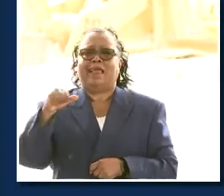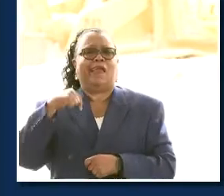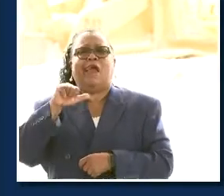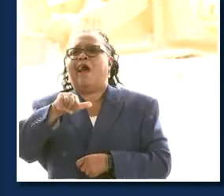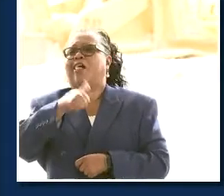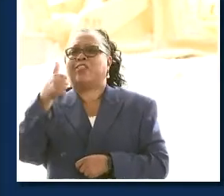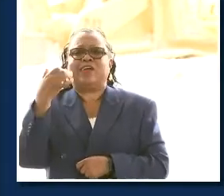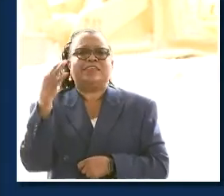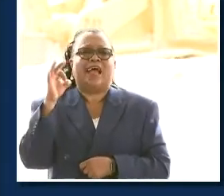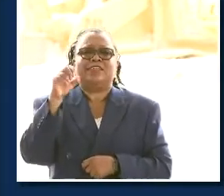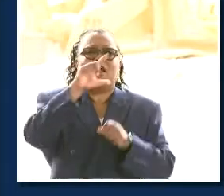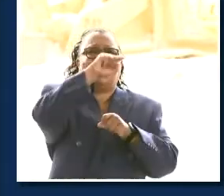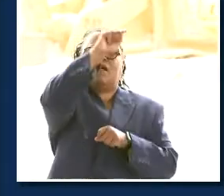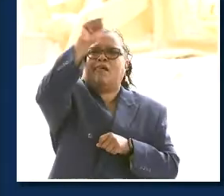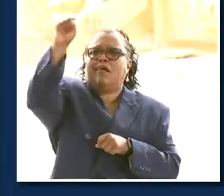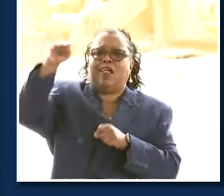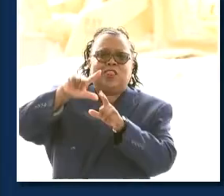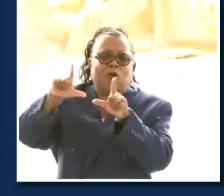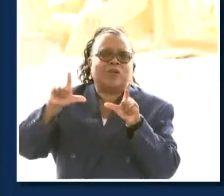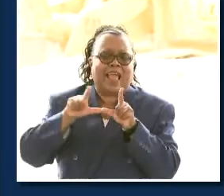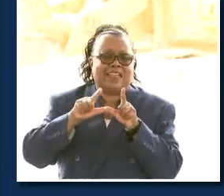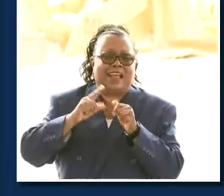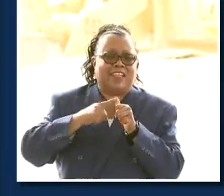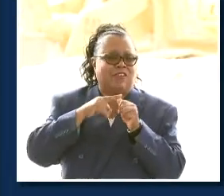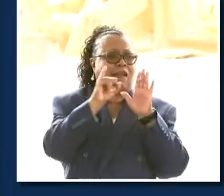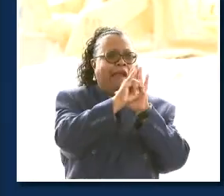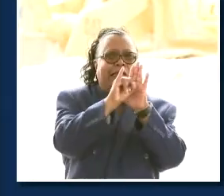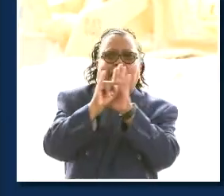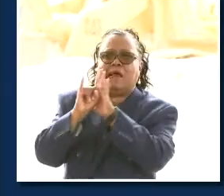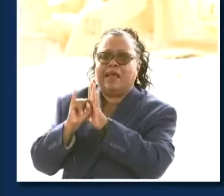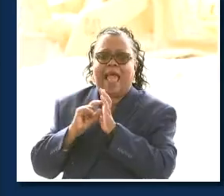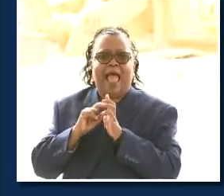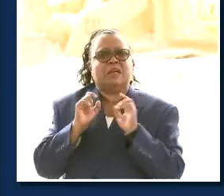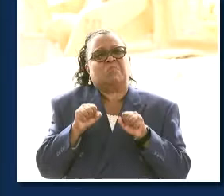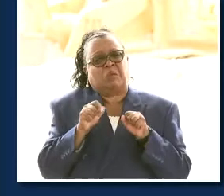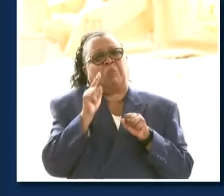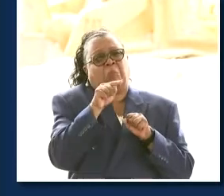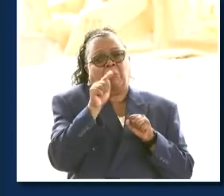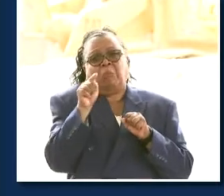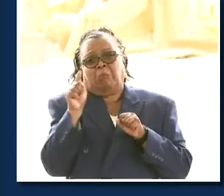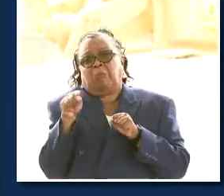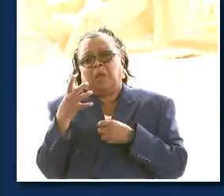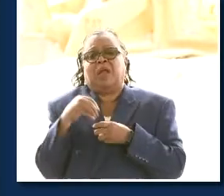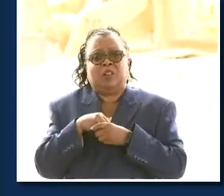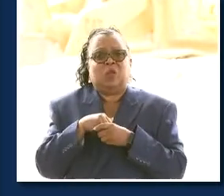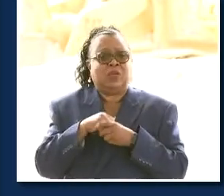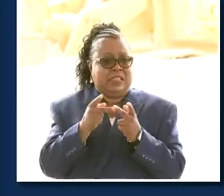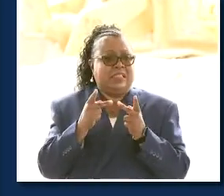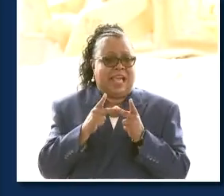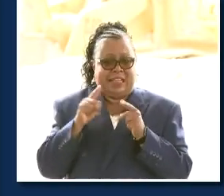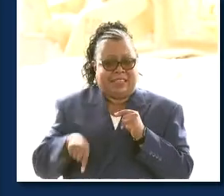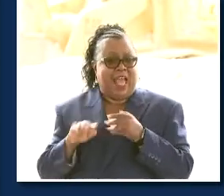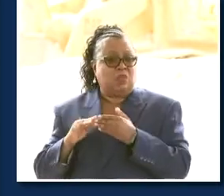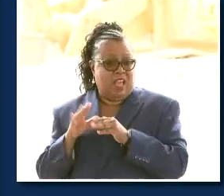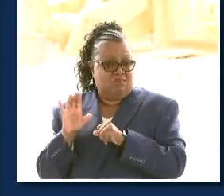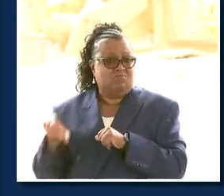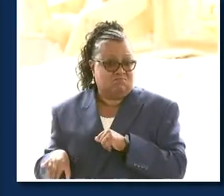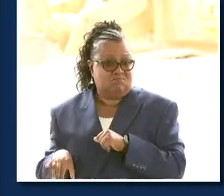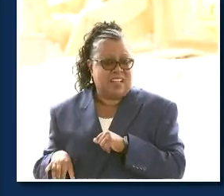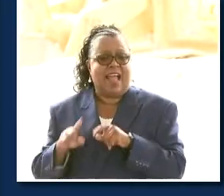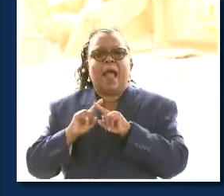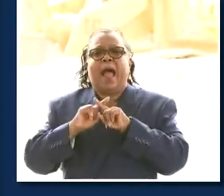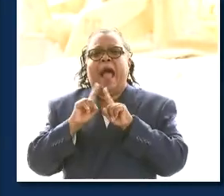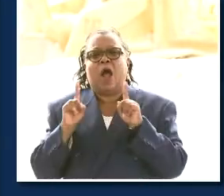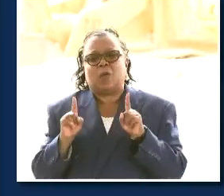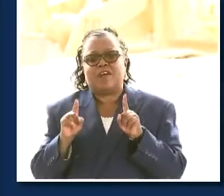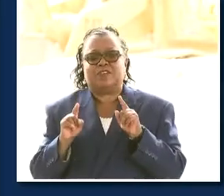other 19 locations that they initially identified as potential sites, including sites downtown.